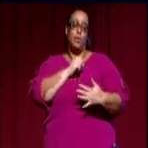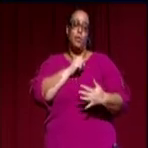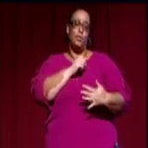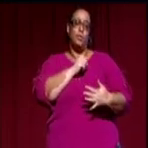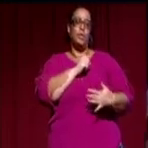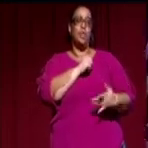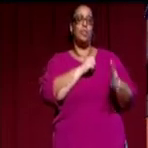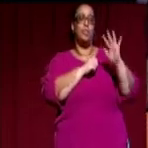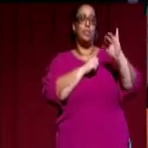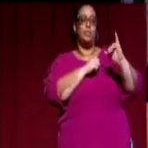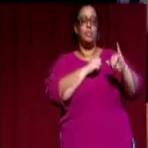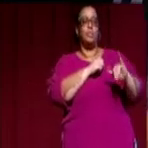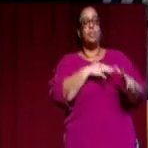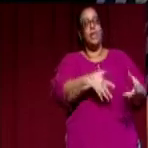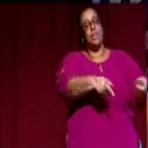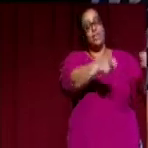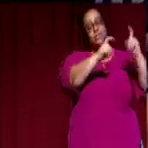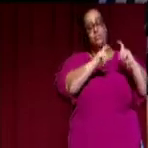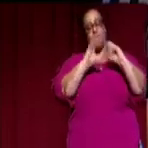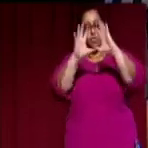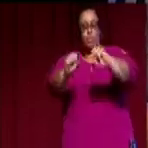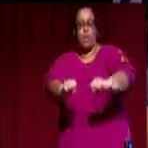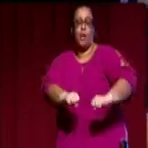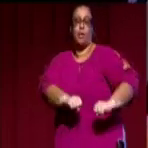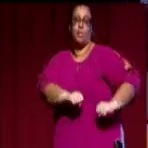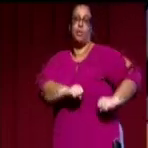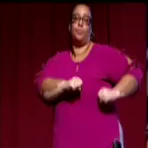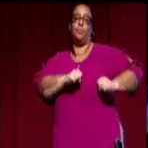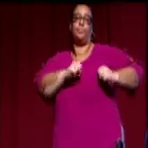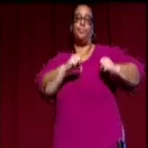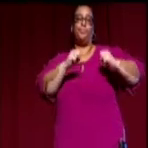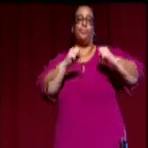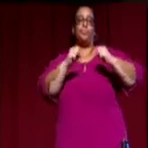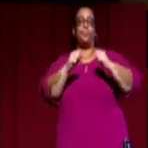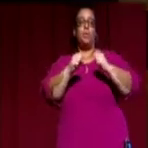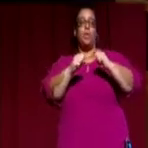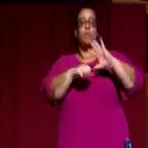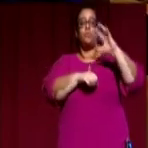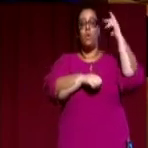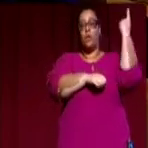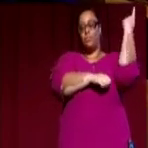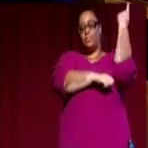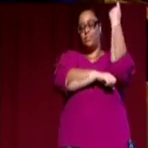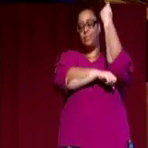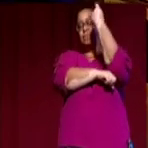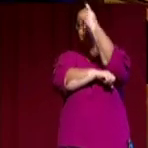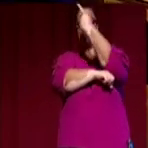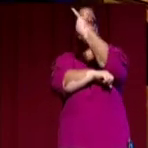strength for